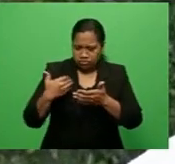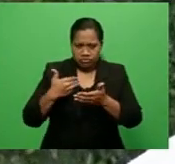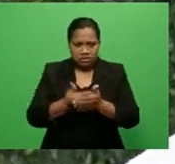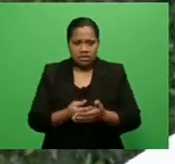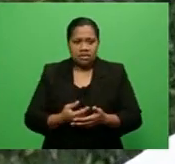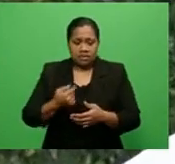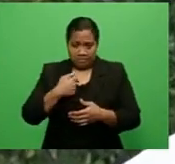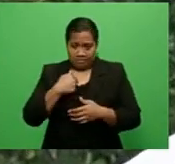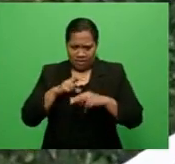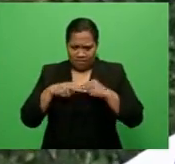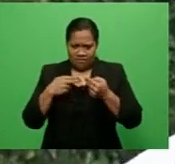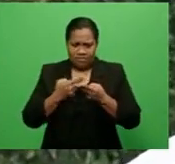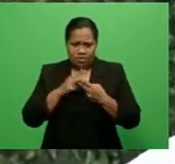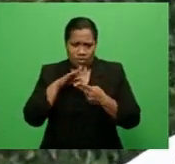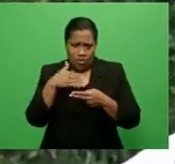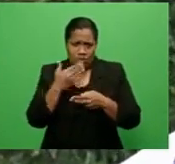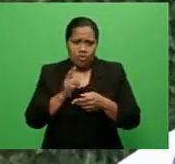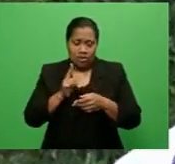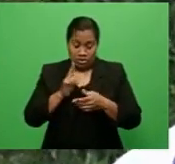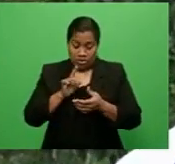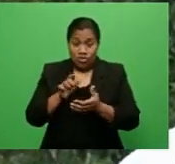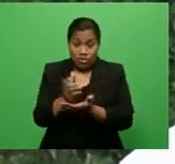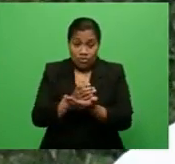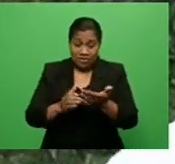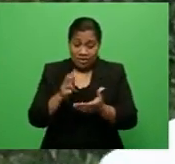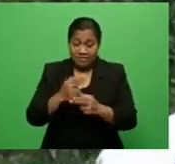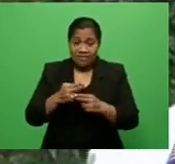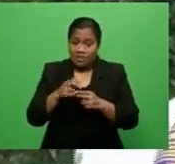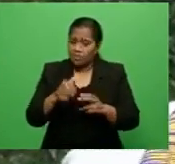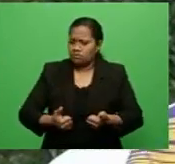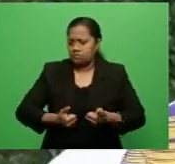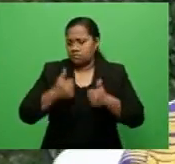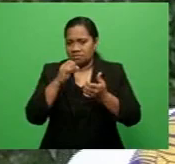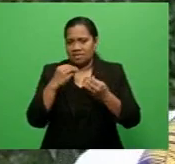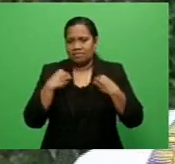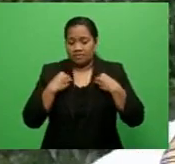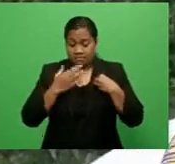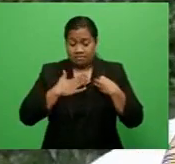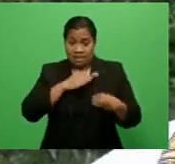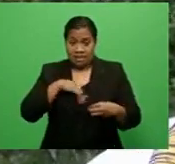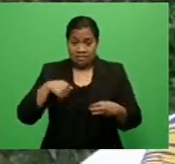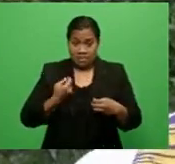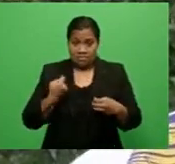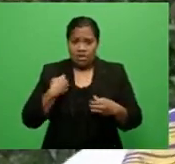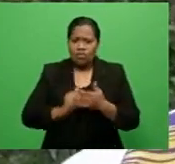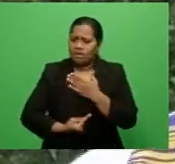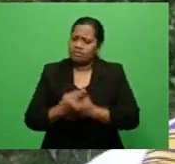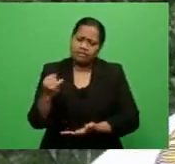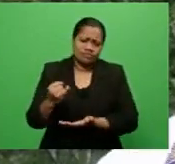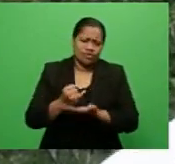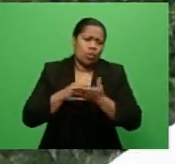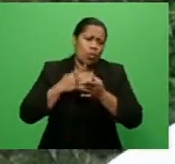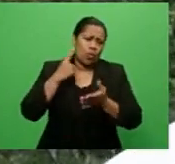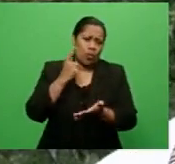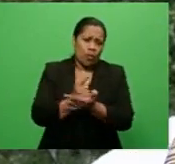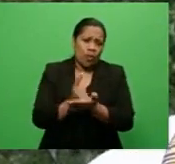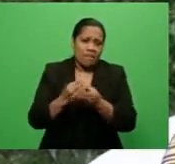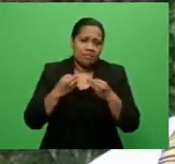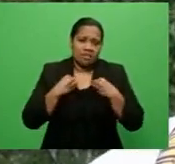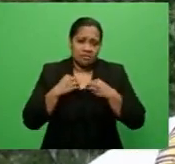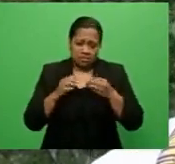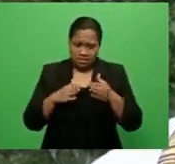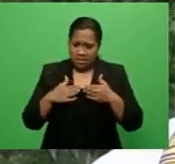I'm boldly saying that commercial cover farming is a very good business. My husband and I have invested a lot in the business and we are reaping the fruit of